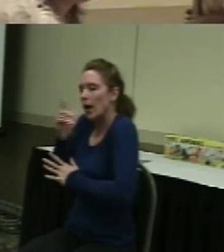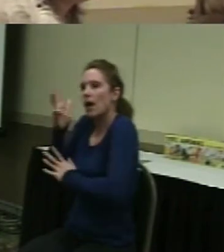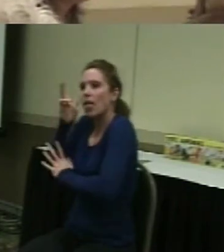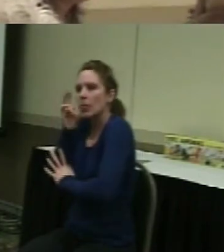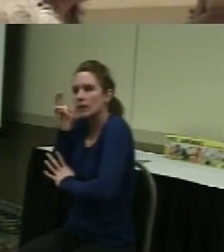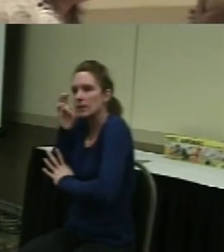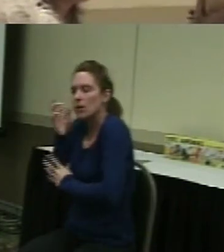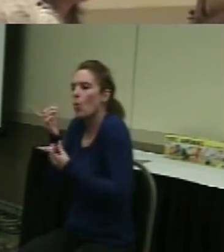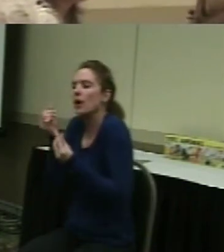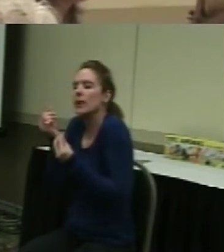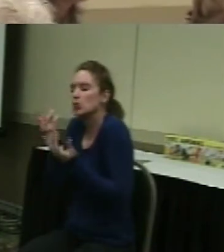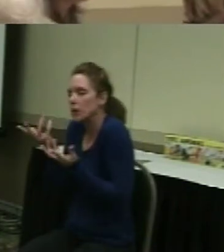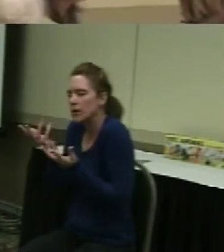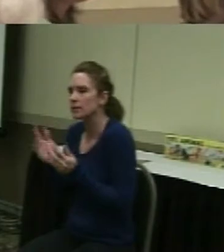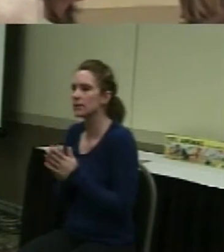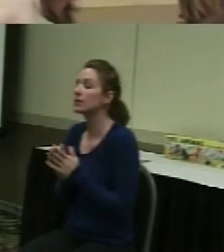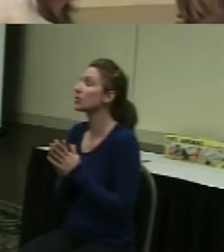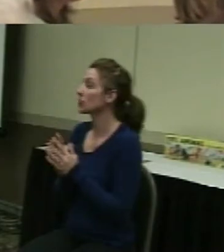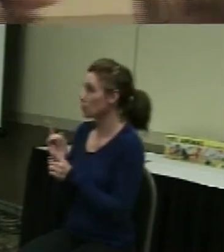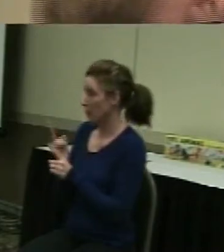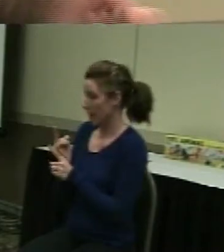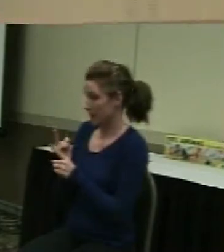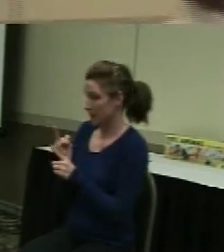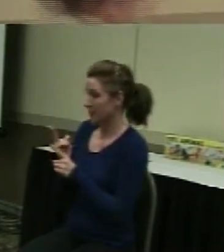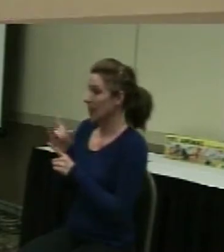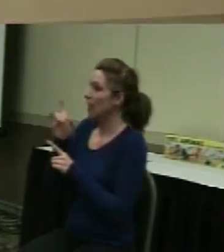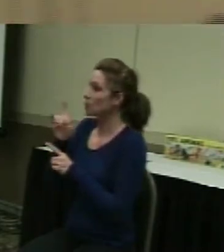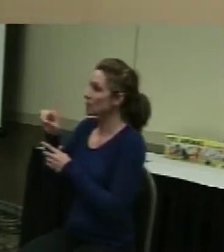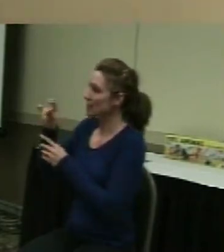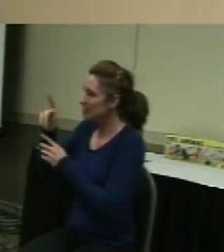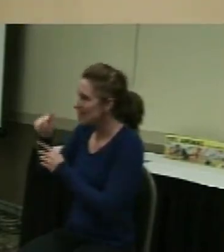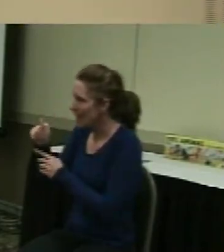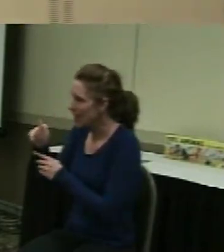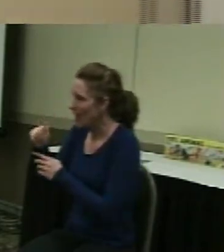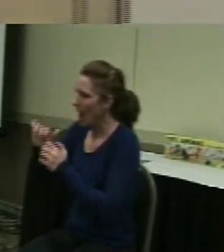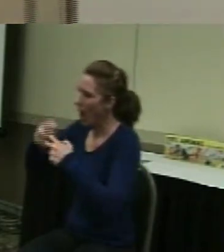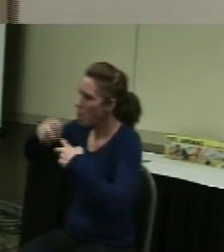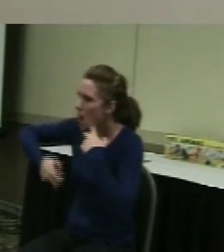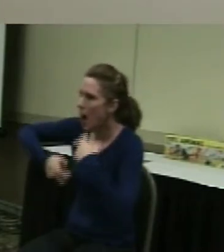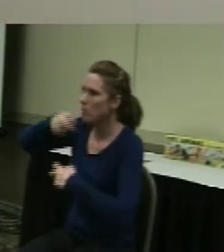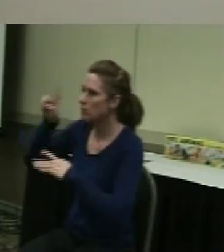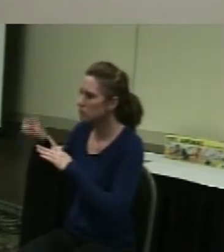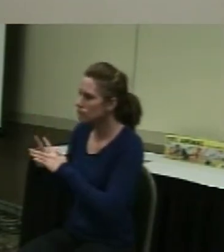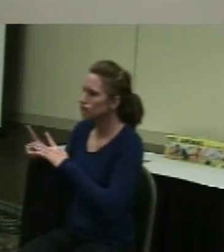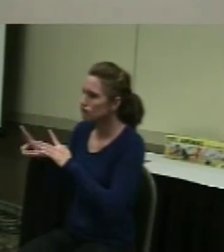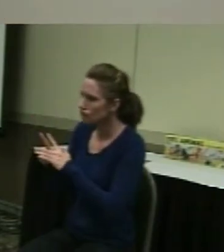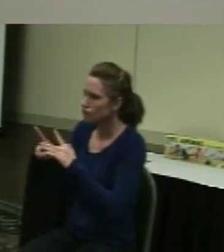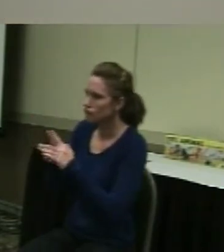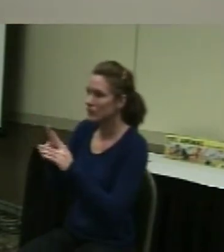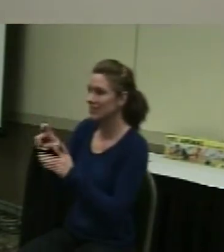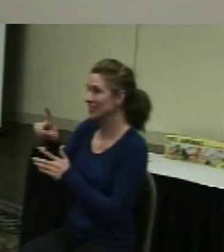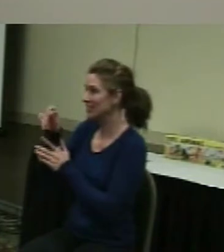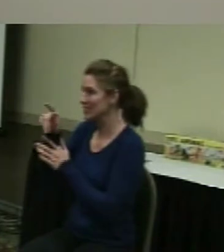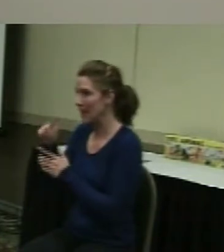paying attention? By all means, and you also need data on how problematic it is.